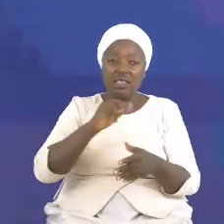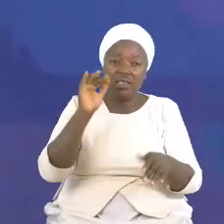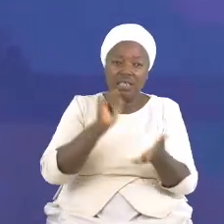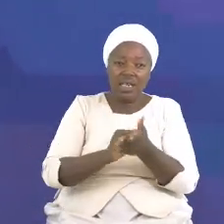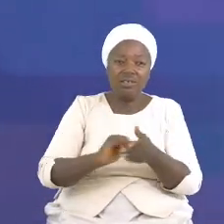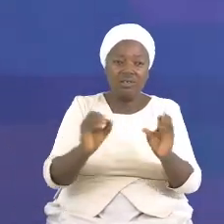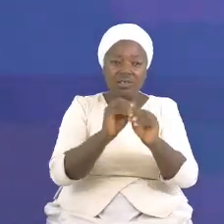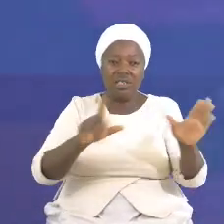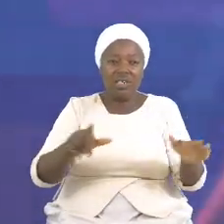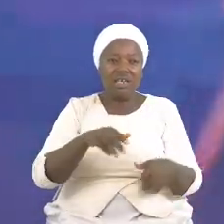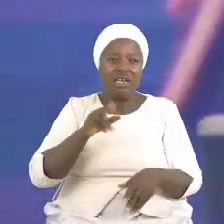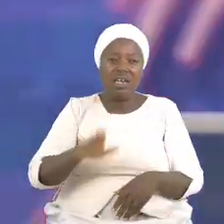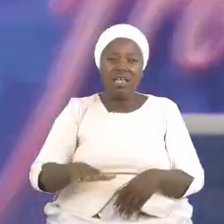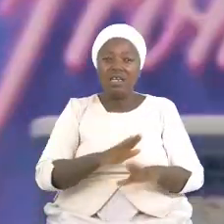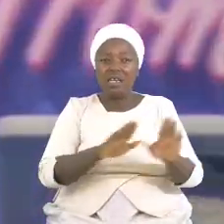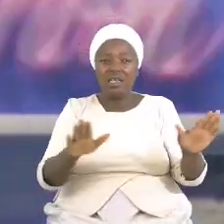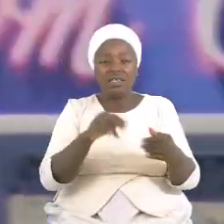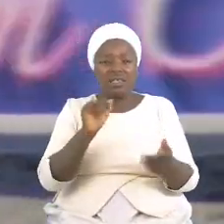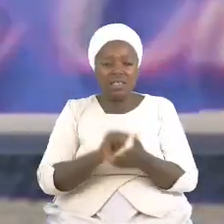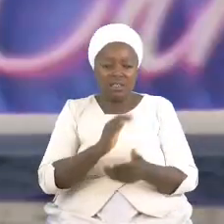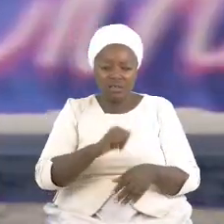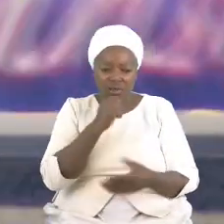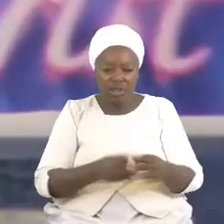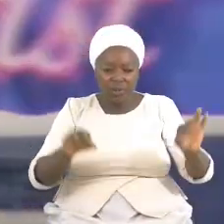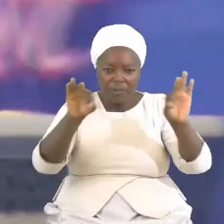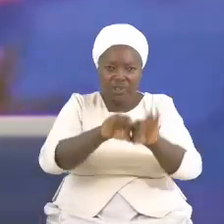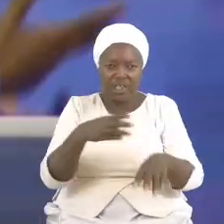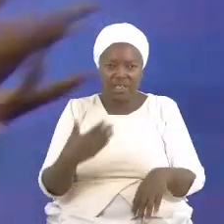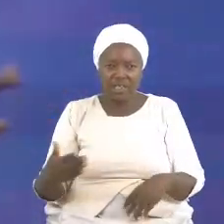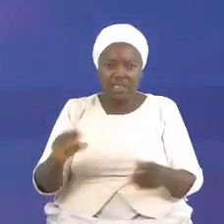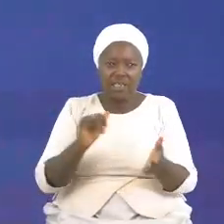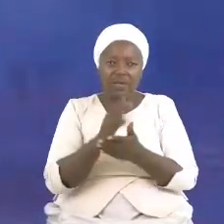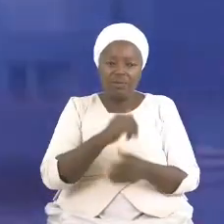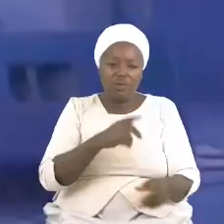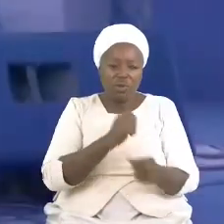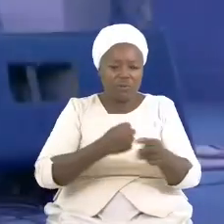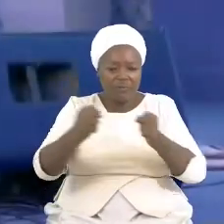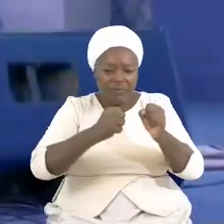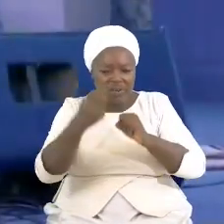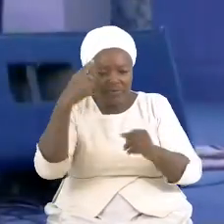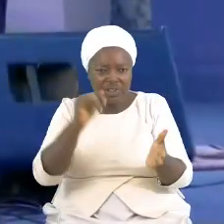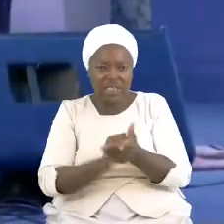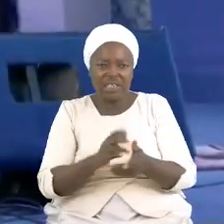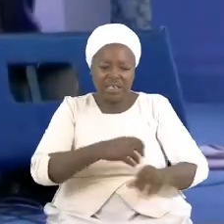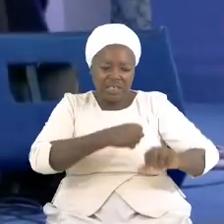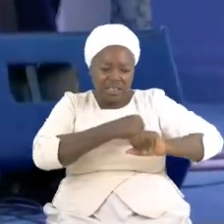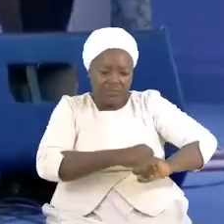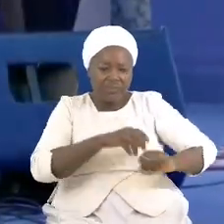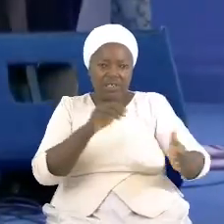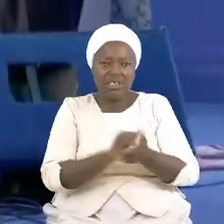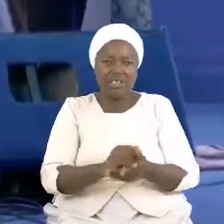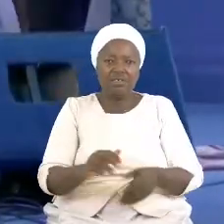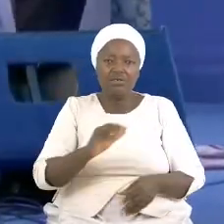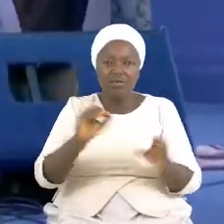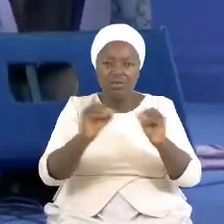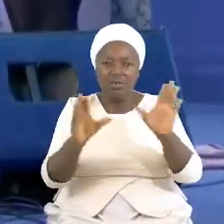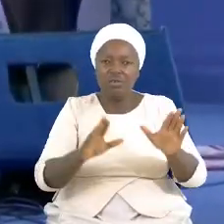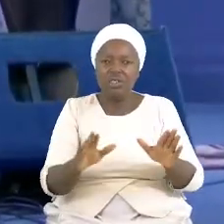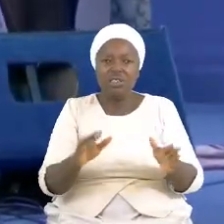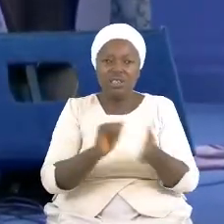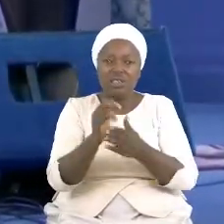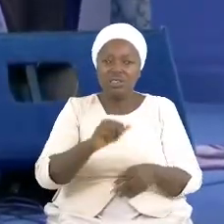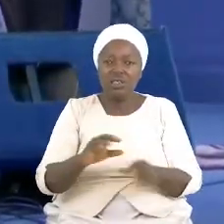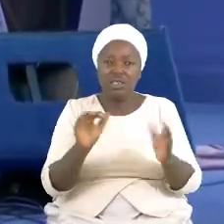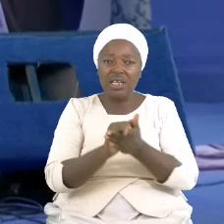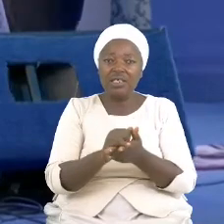non-essential, they will defend the non-essential, they will fight for a non-essential, and then the destiny of